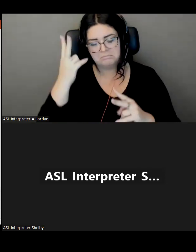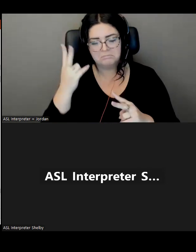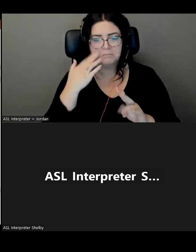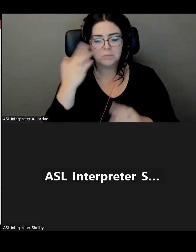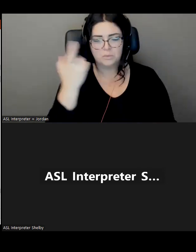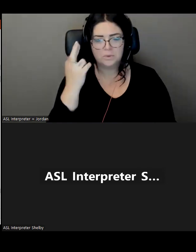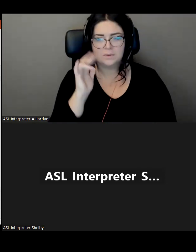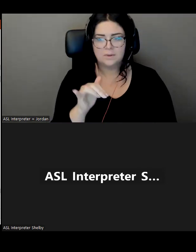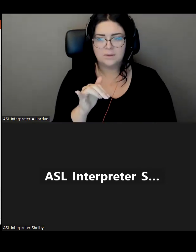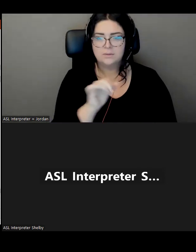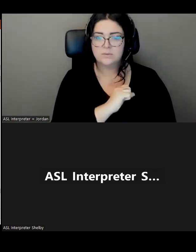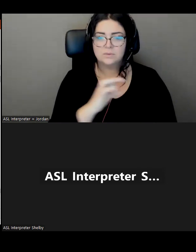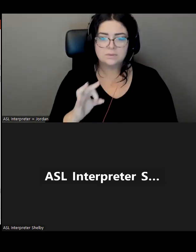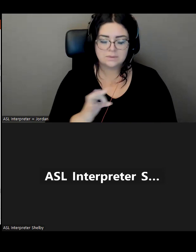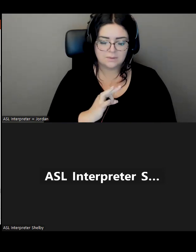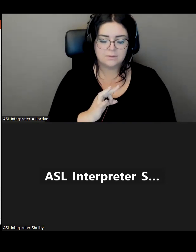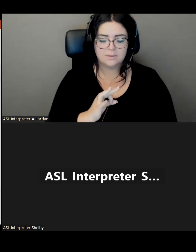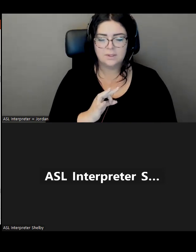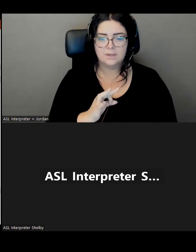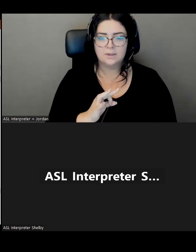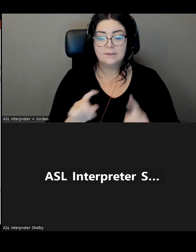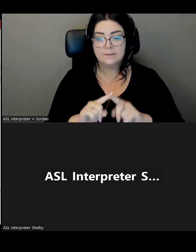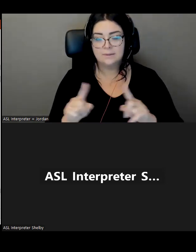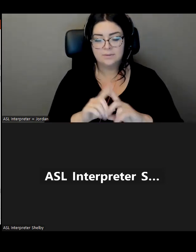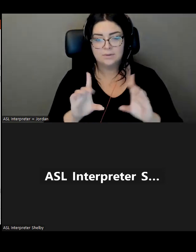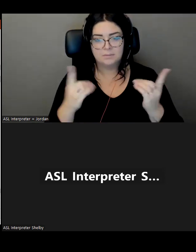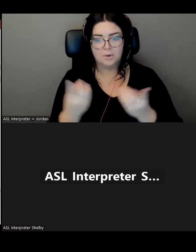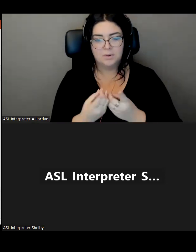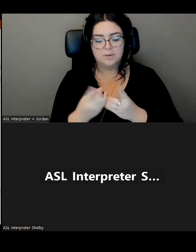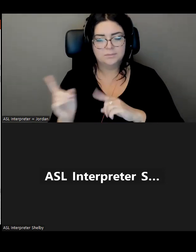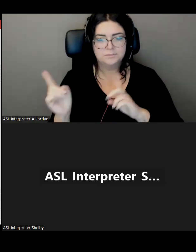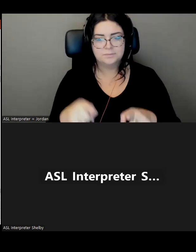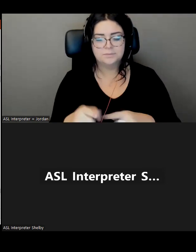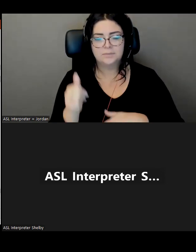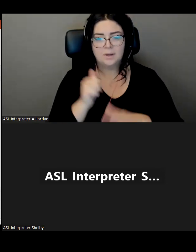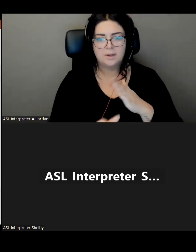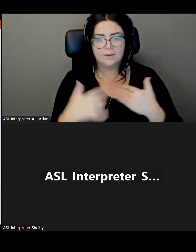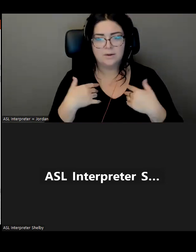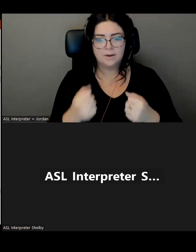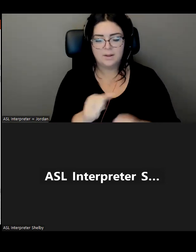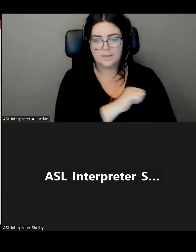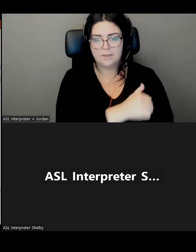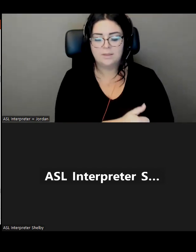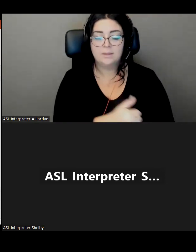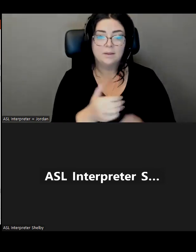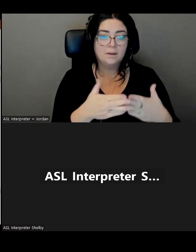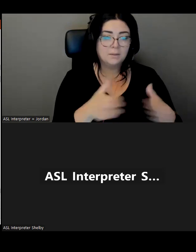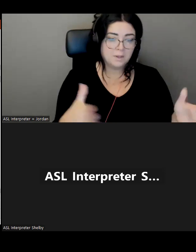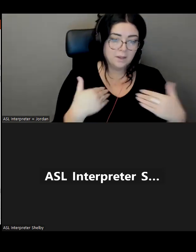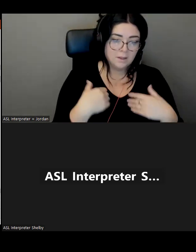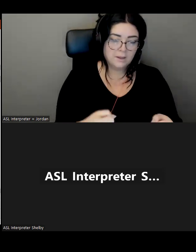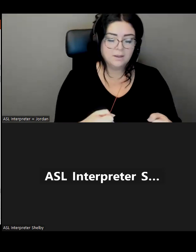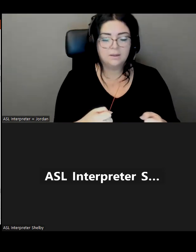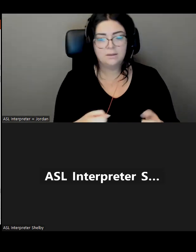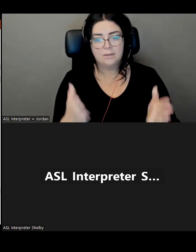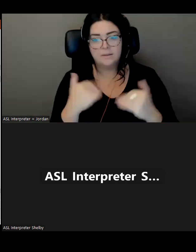So the staff come from various departments and that within the health authorities. It could be through public health or